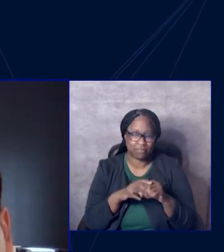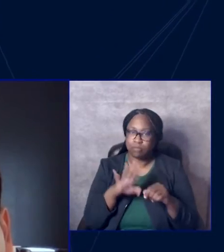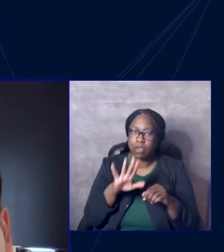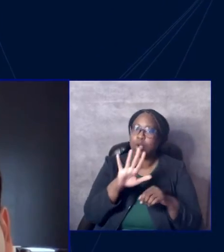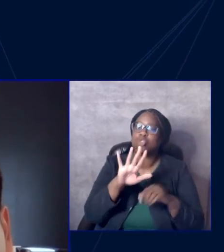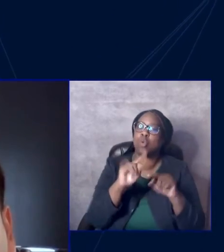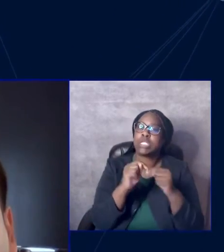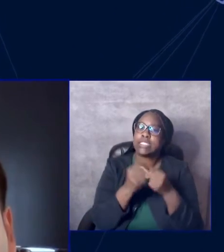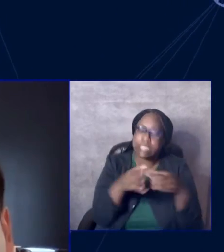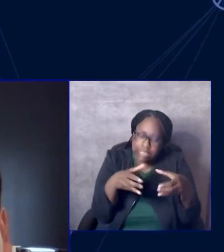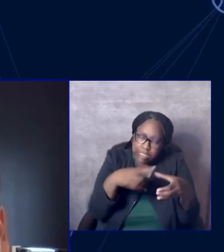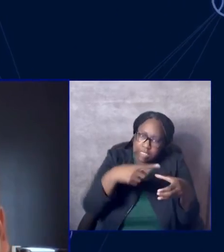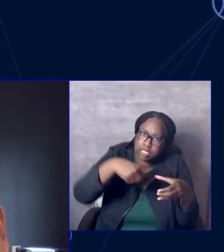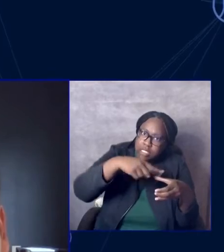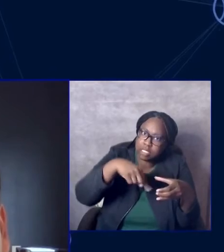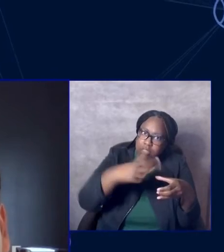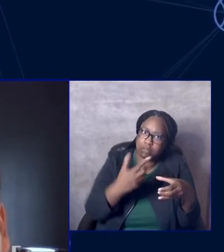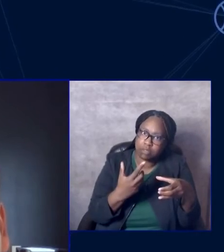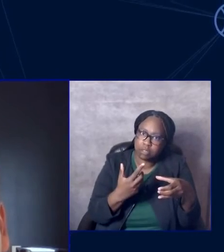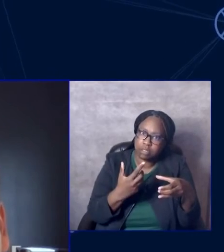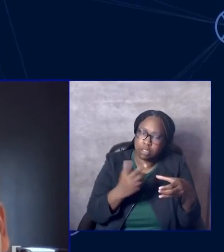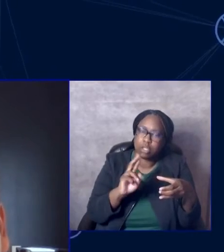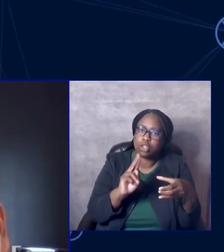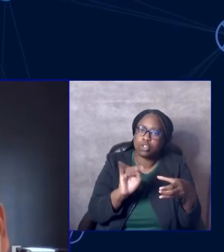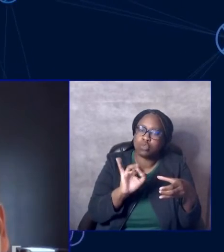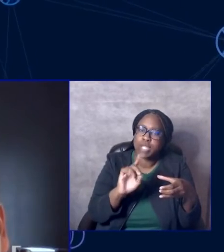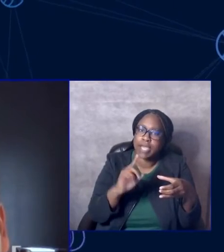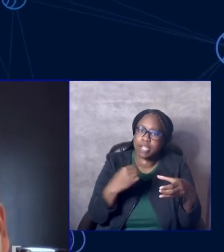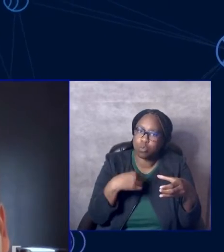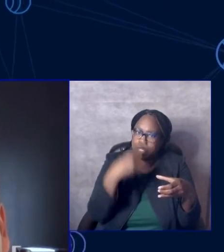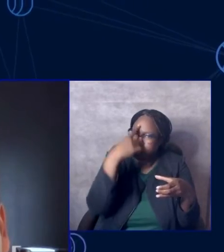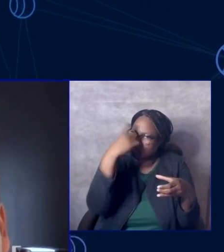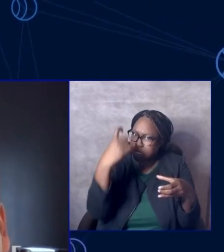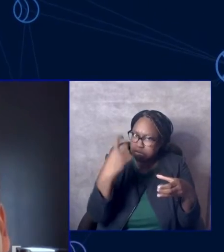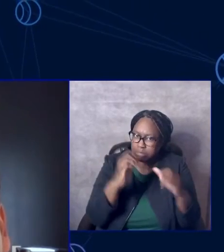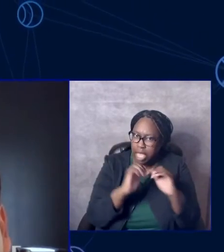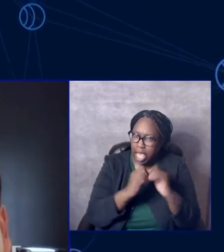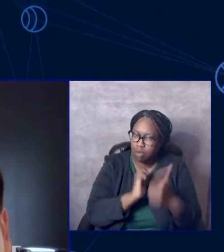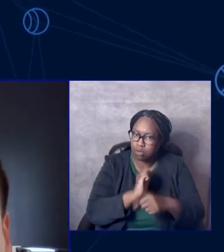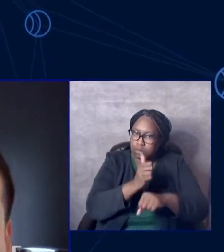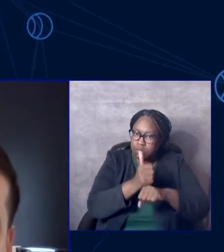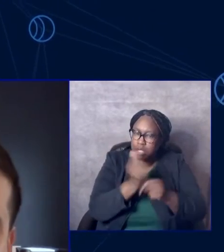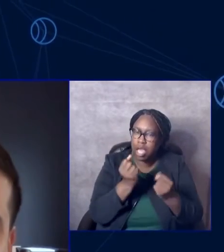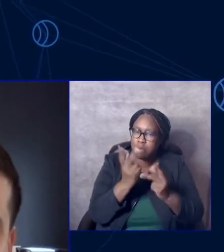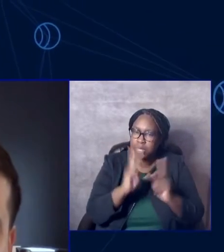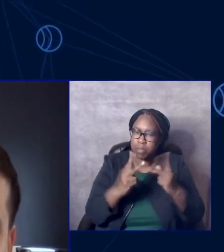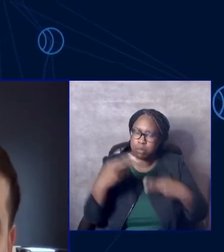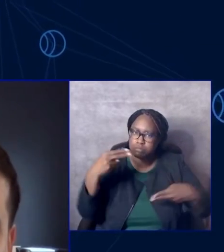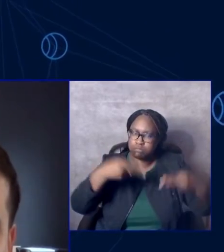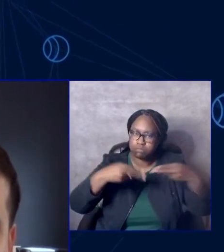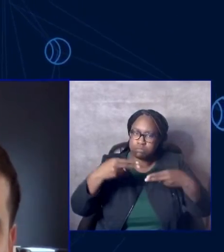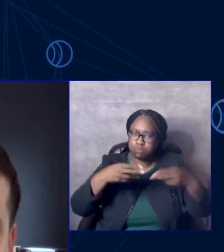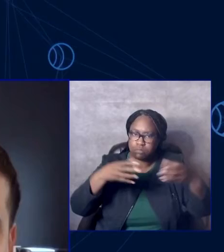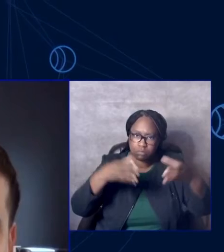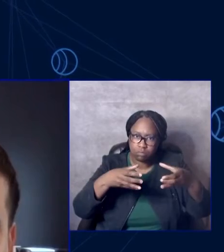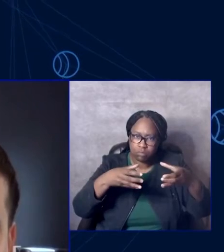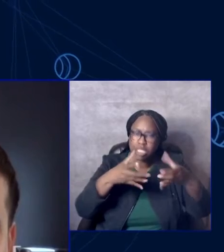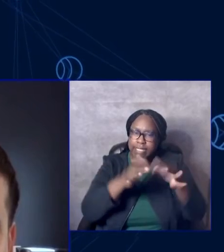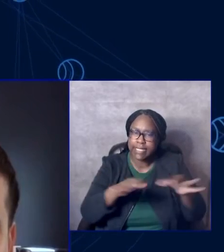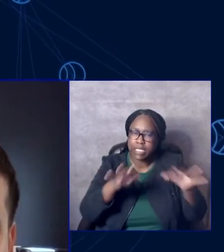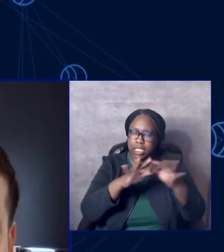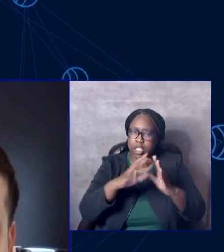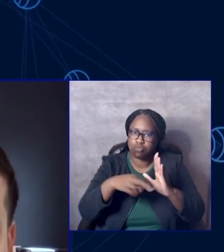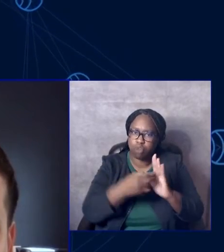how's the comms shop at United We Dream organized? Okay. How many folks are in it, and what are some of the key roles that you all have developed within the